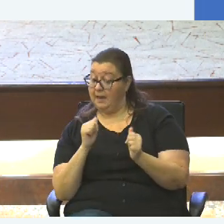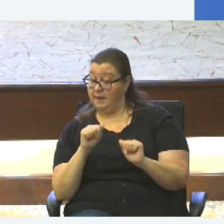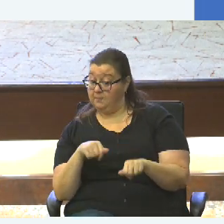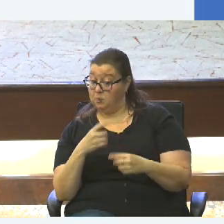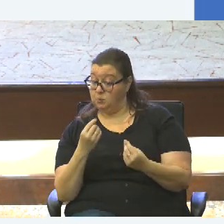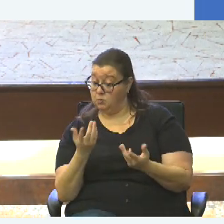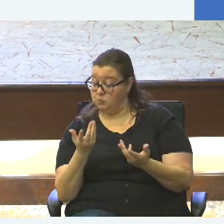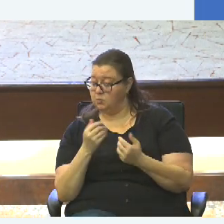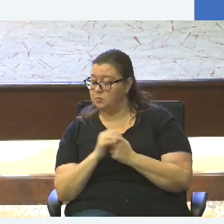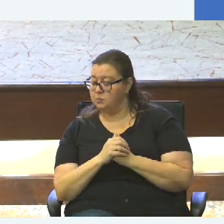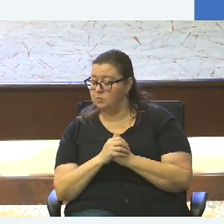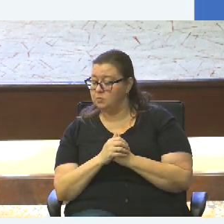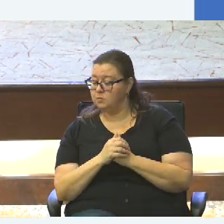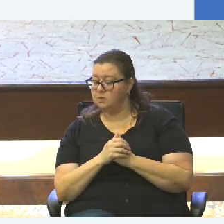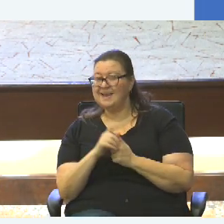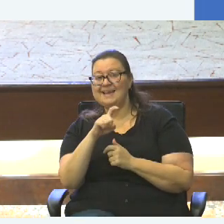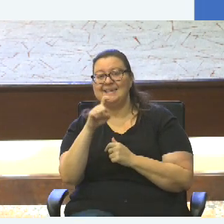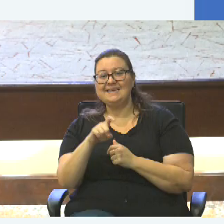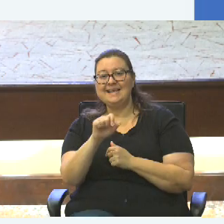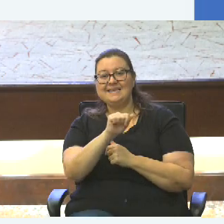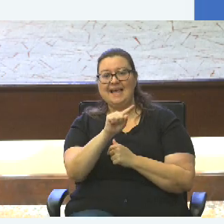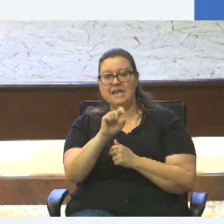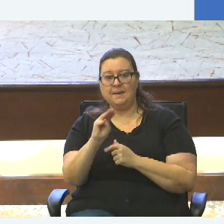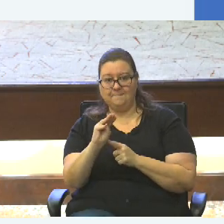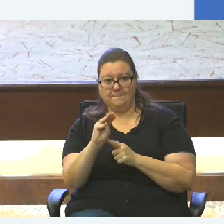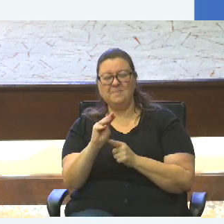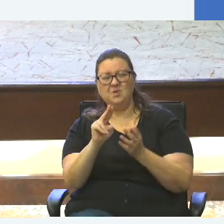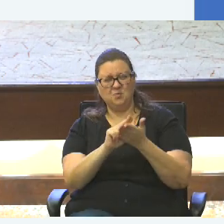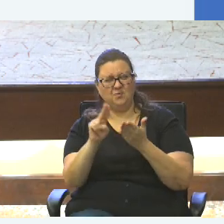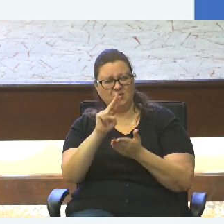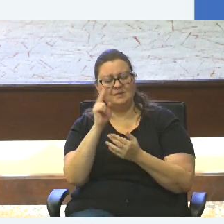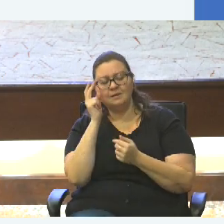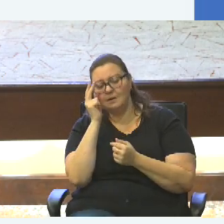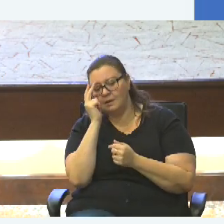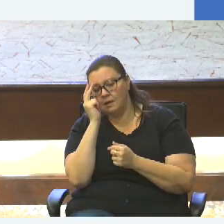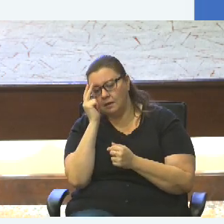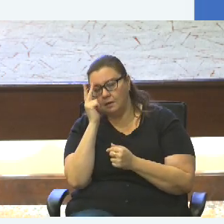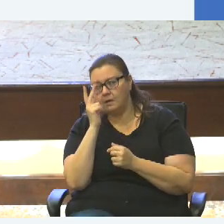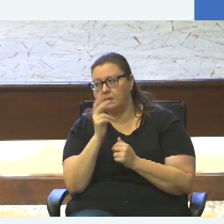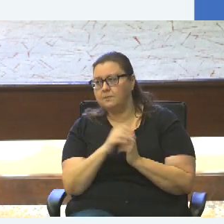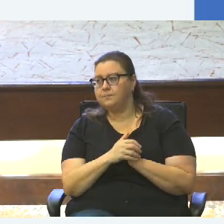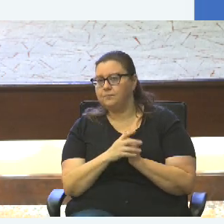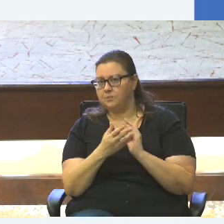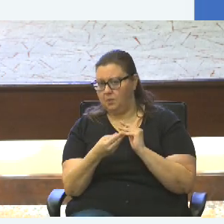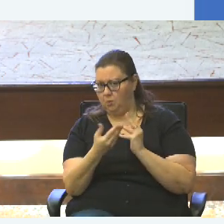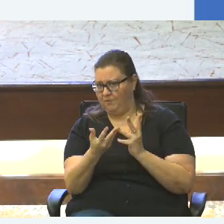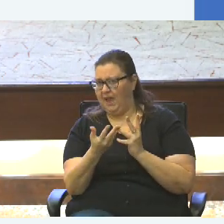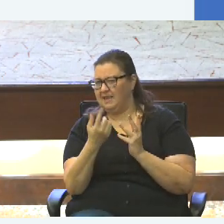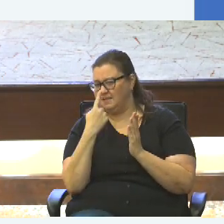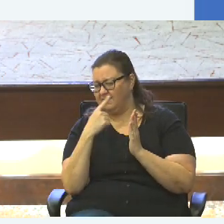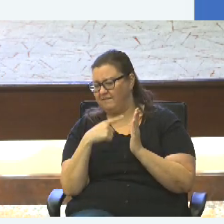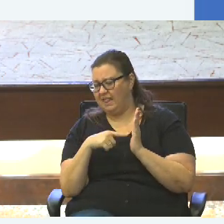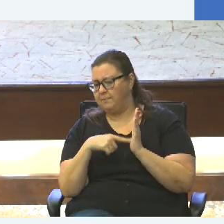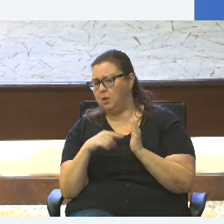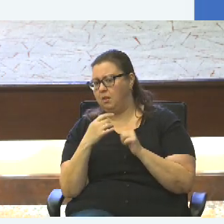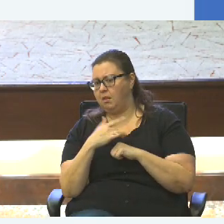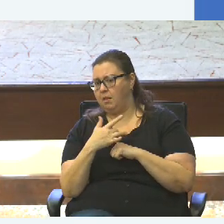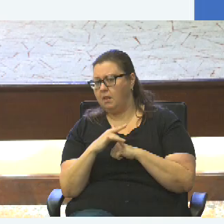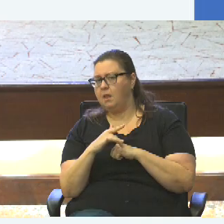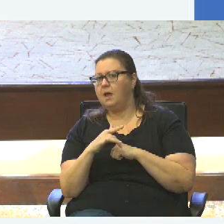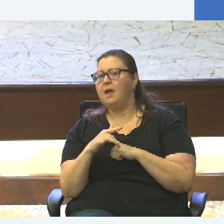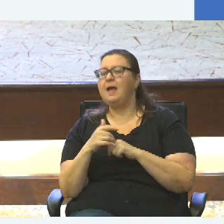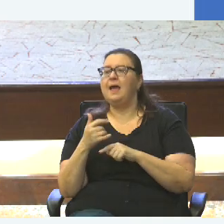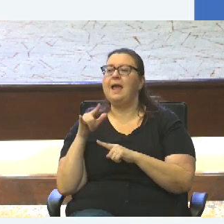is the Texas A&M University provides and has available an airport